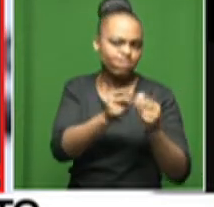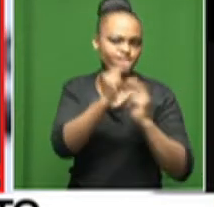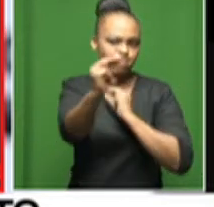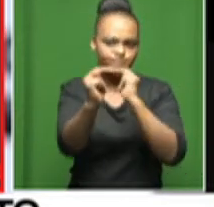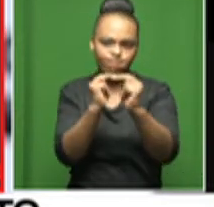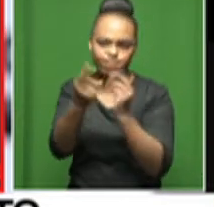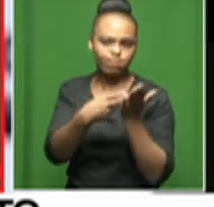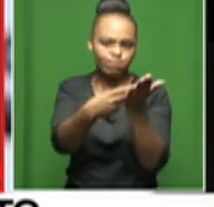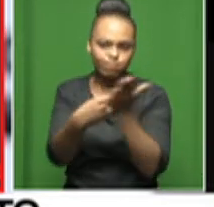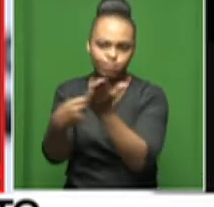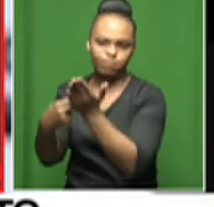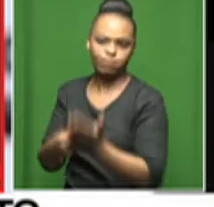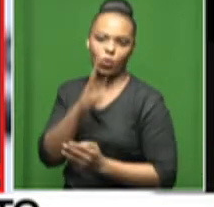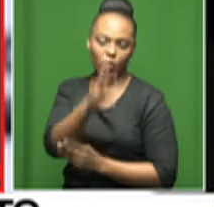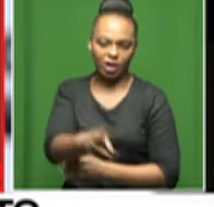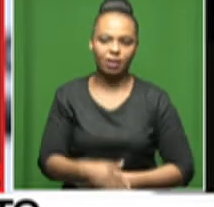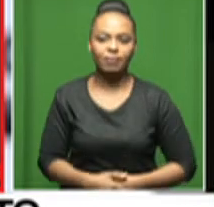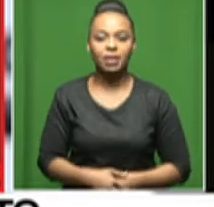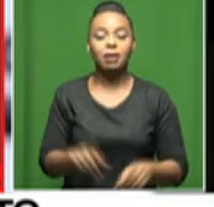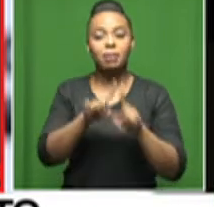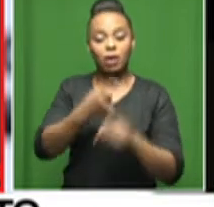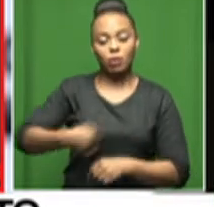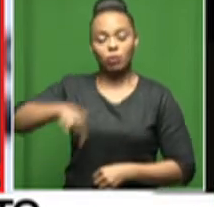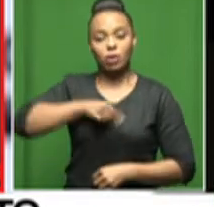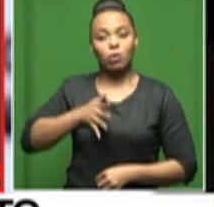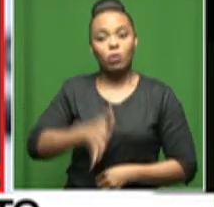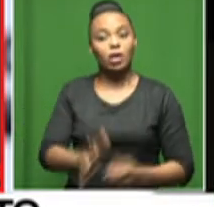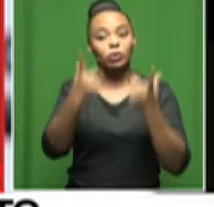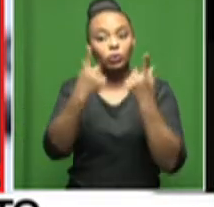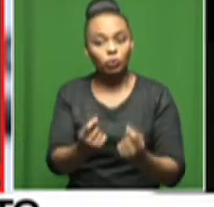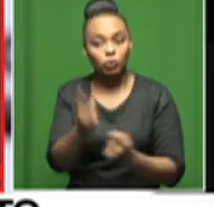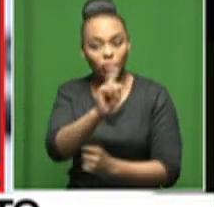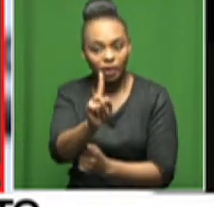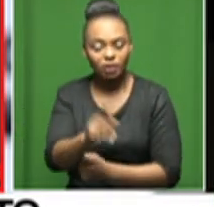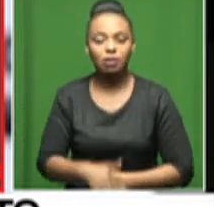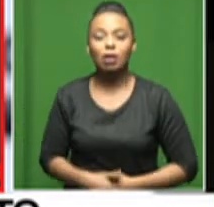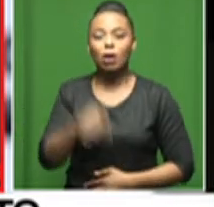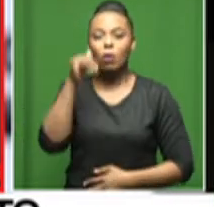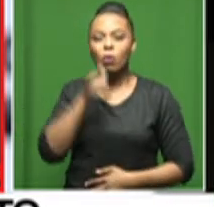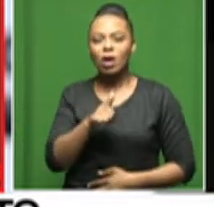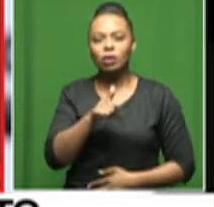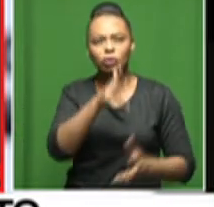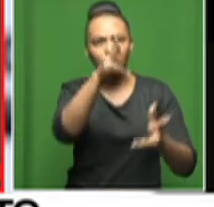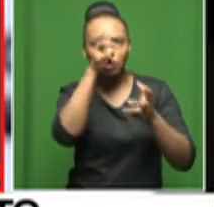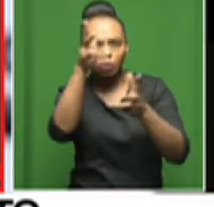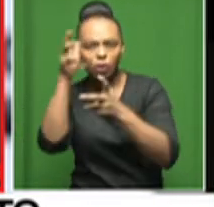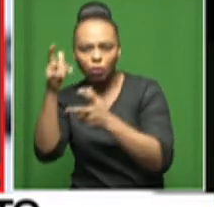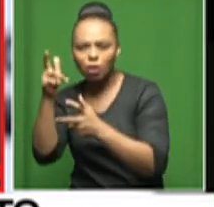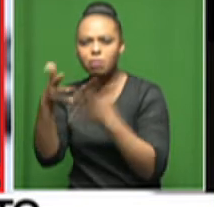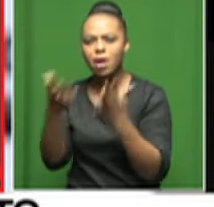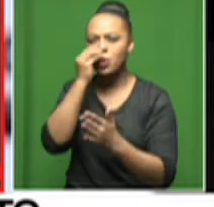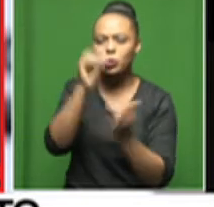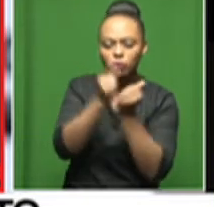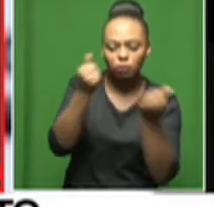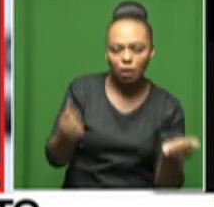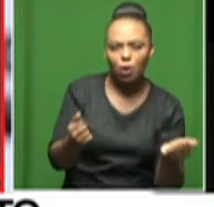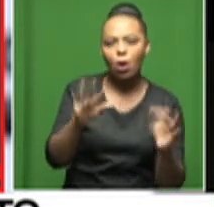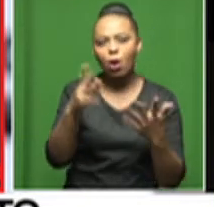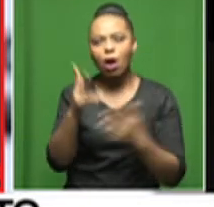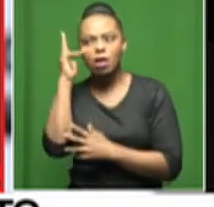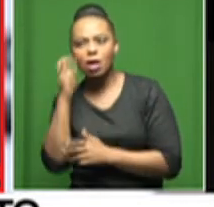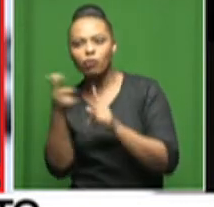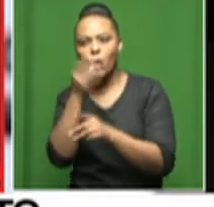all, I think that all we wanted to do is that when you read all of these issues in the media, do understand